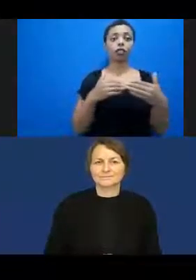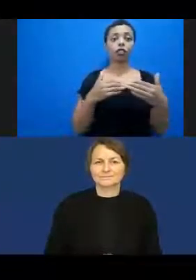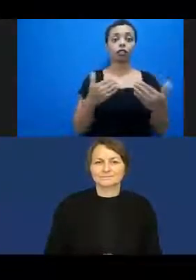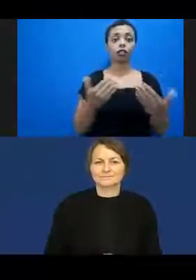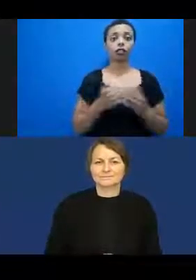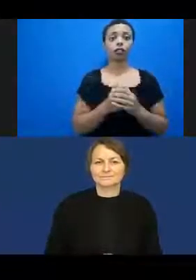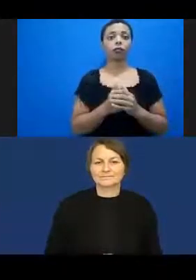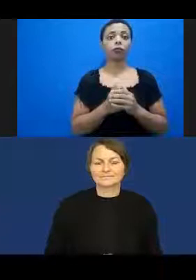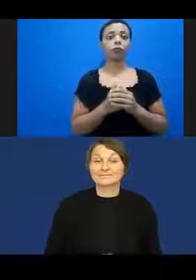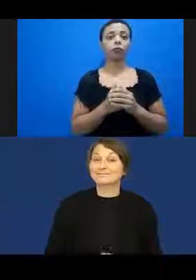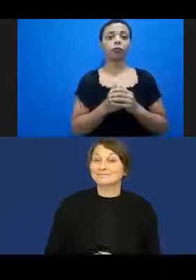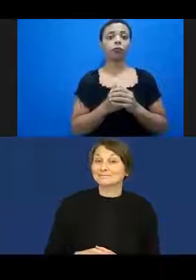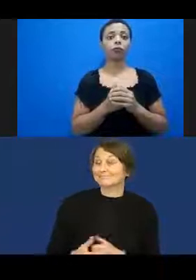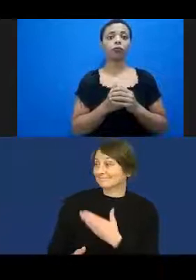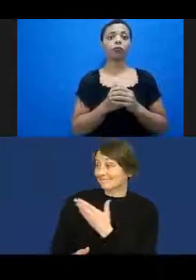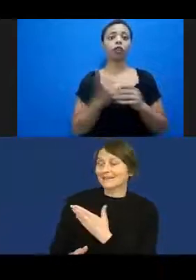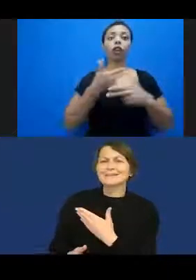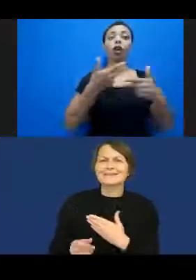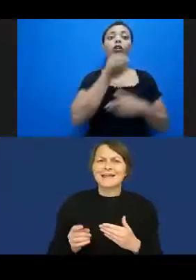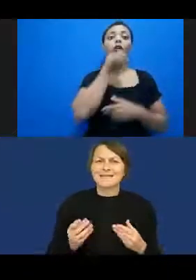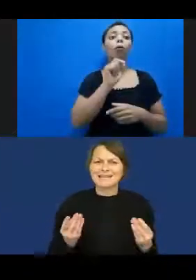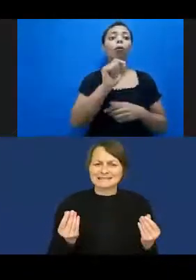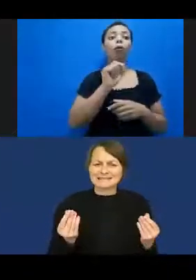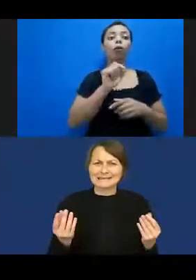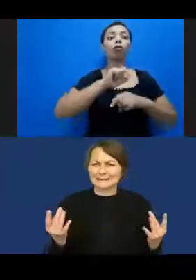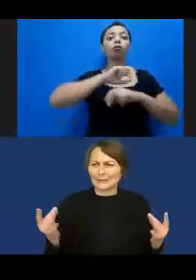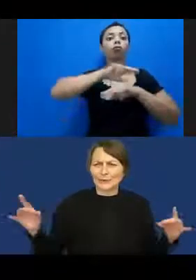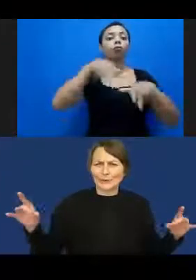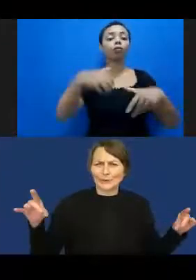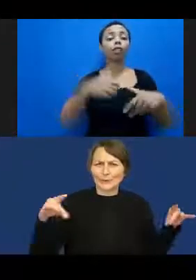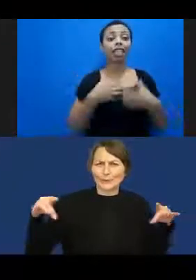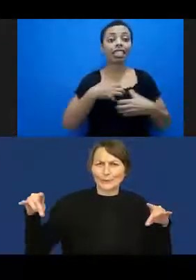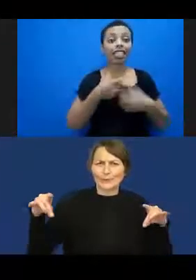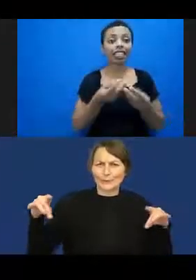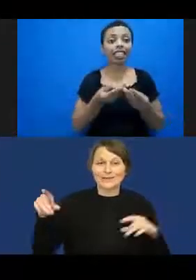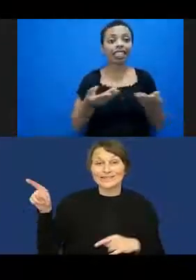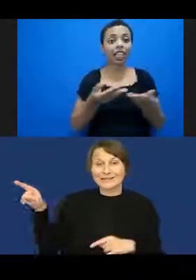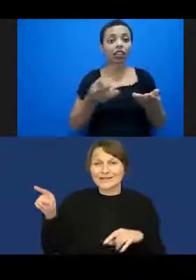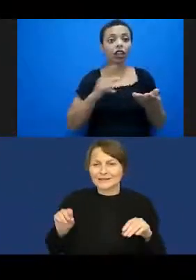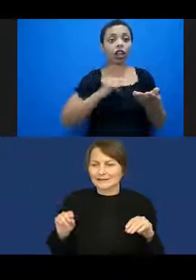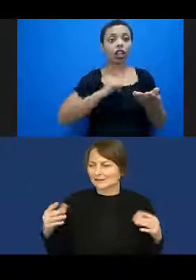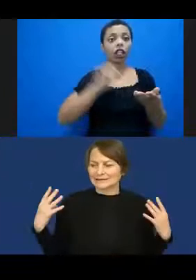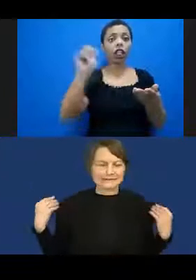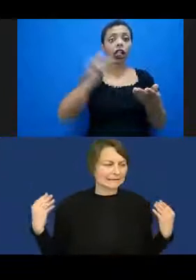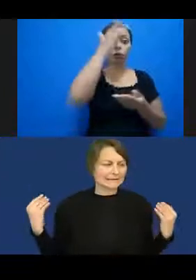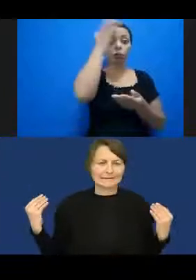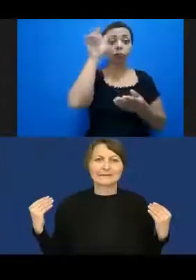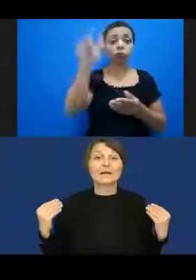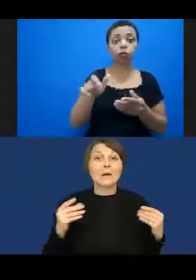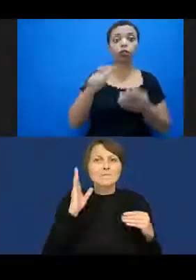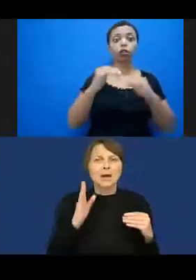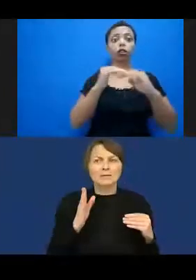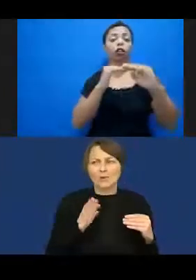that whereas the other sensors on the hippie require things to be in their line of sight, so the